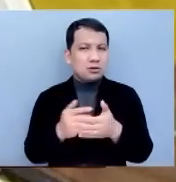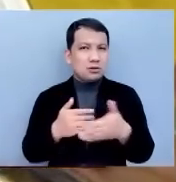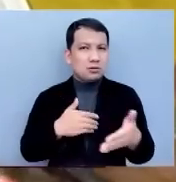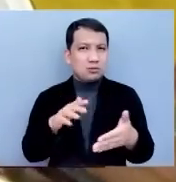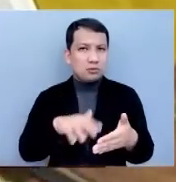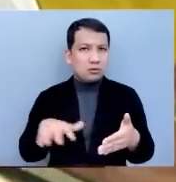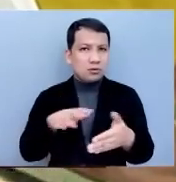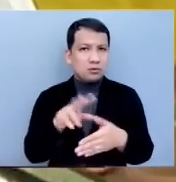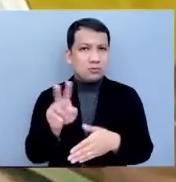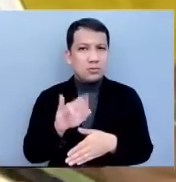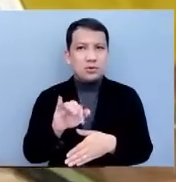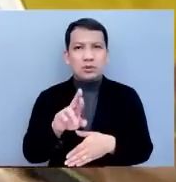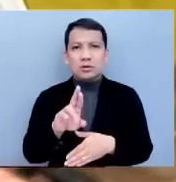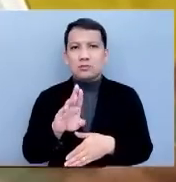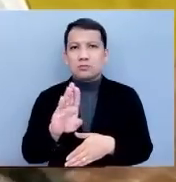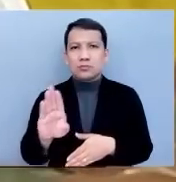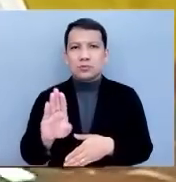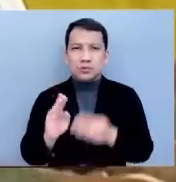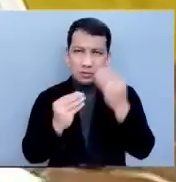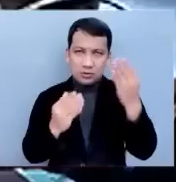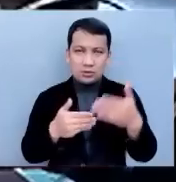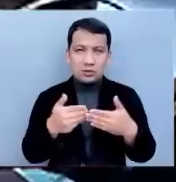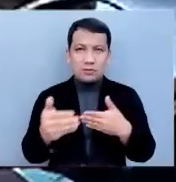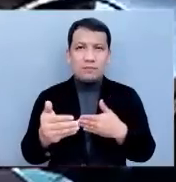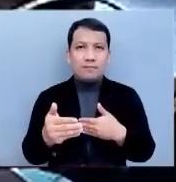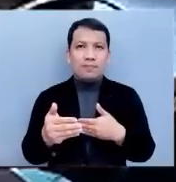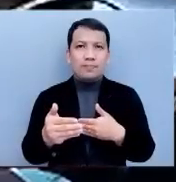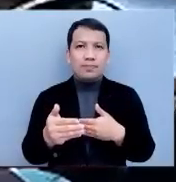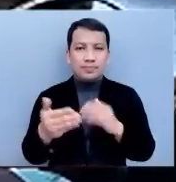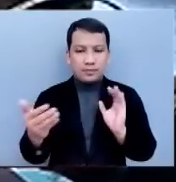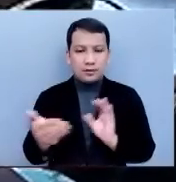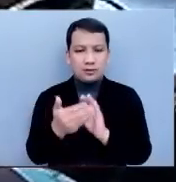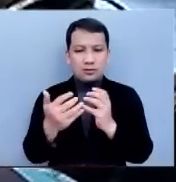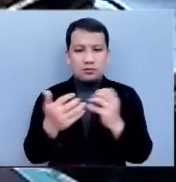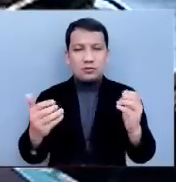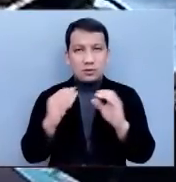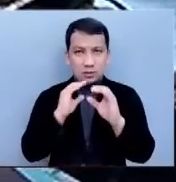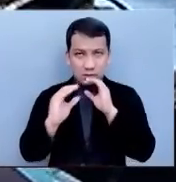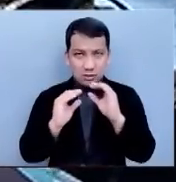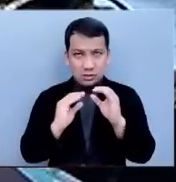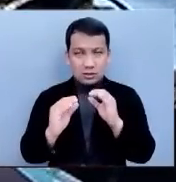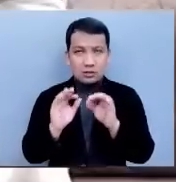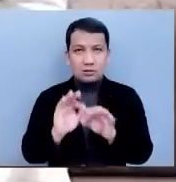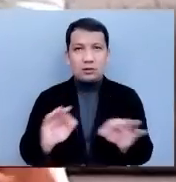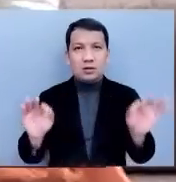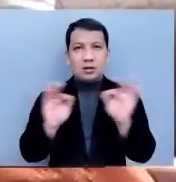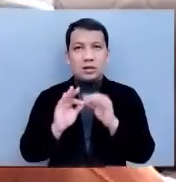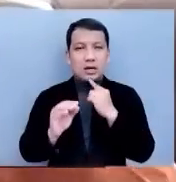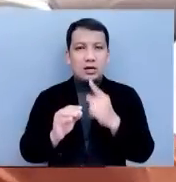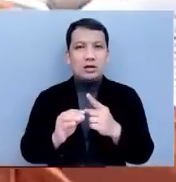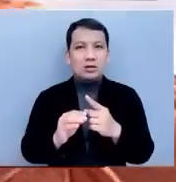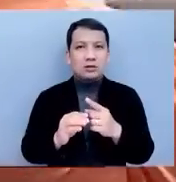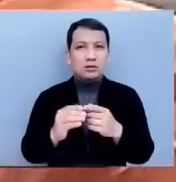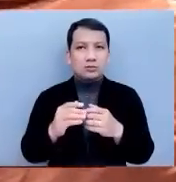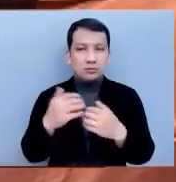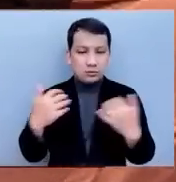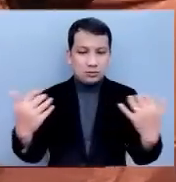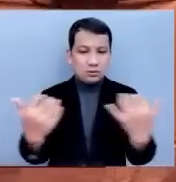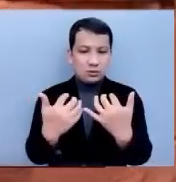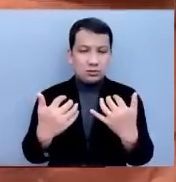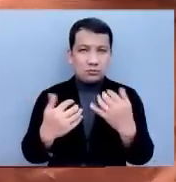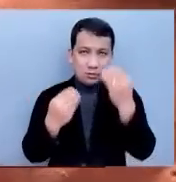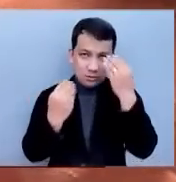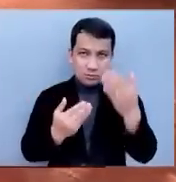Viber conversations, pero malamang naman daw, may face-to-face communication at mahalaga daw, faithful sa napag-usapan sa